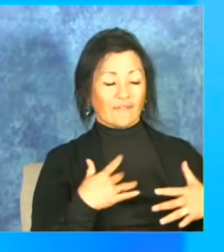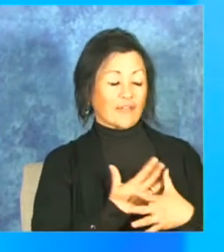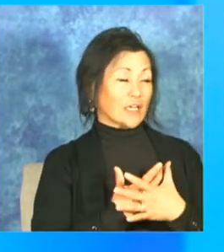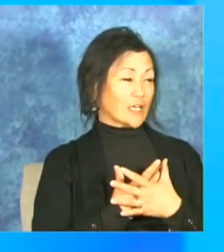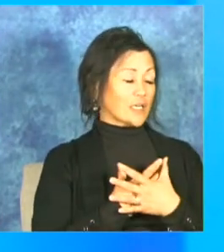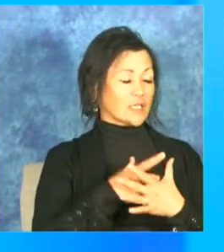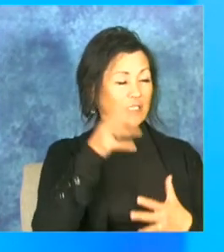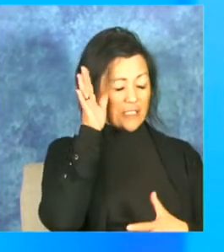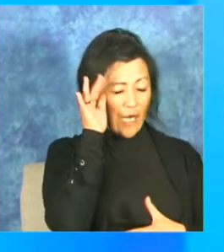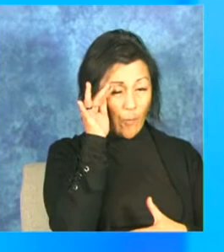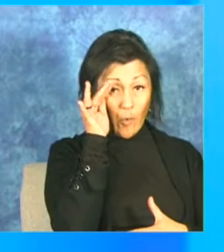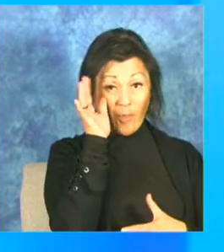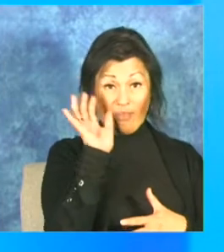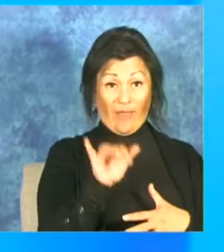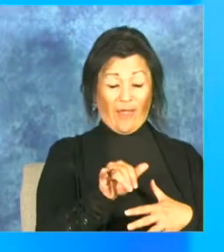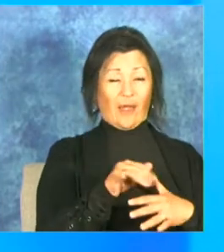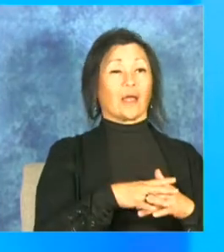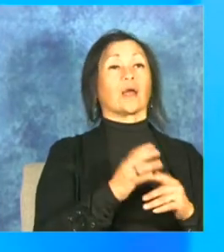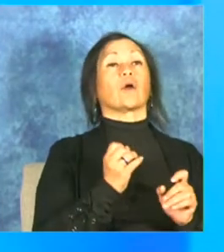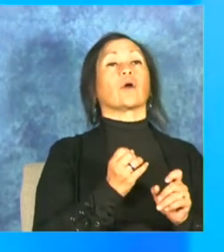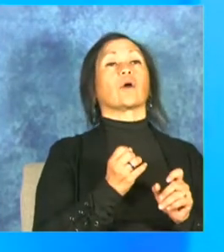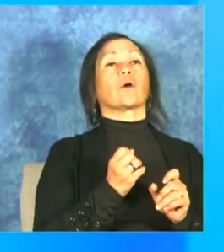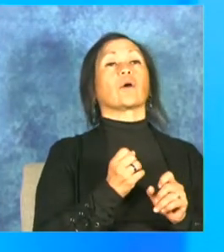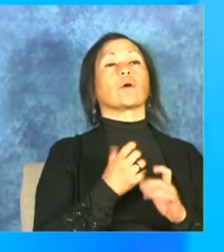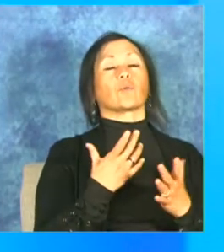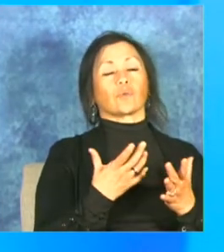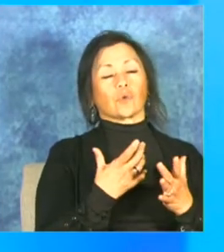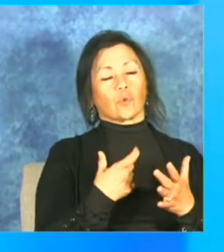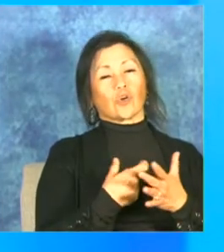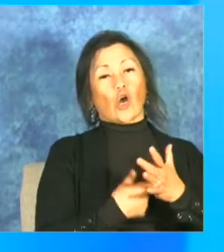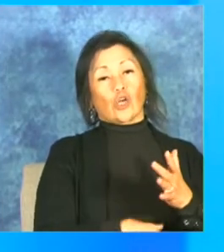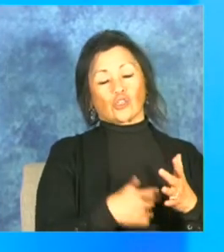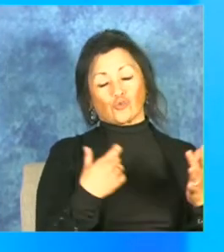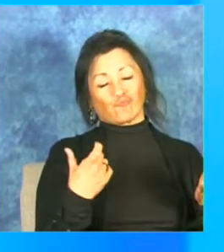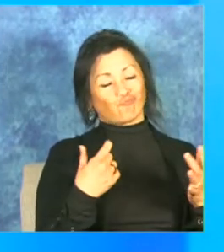and stubbornness will cost you dearly.